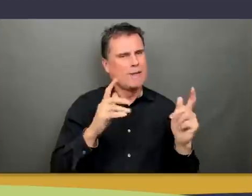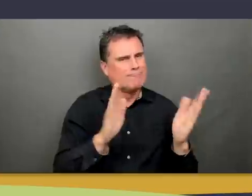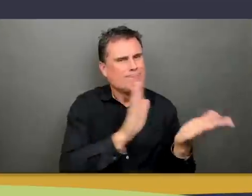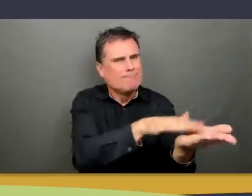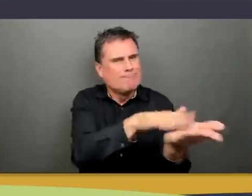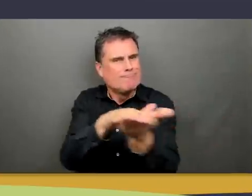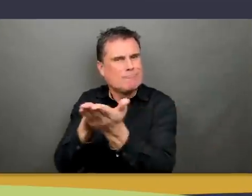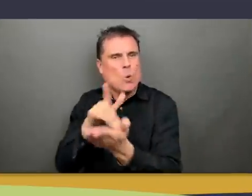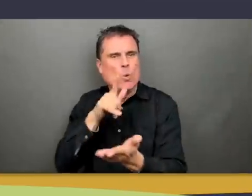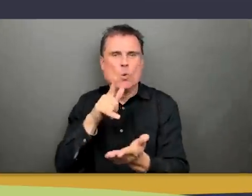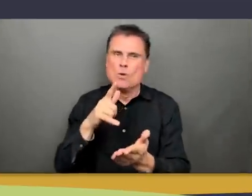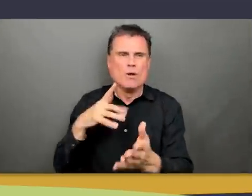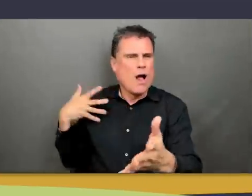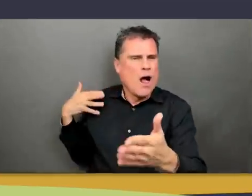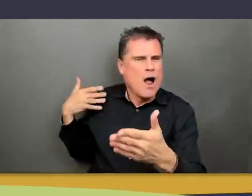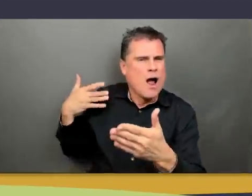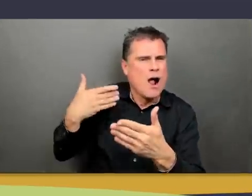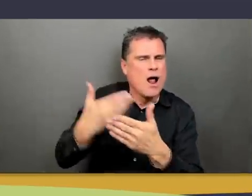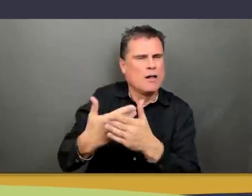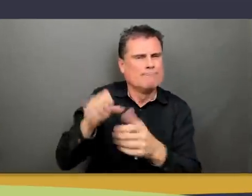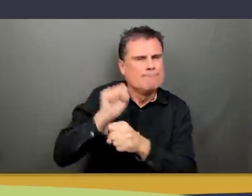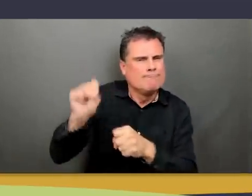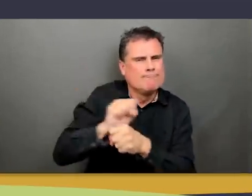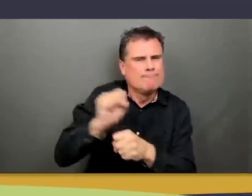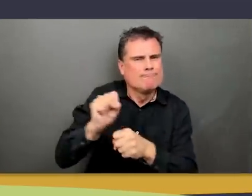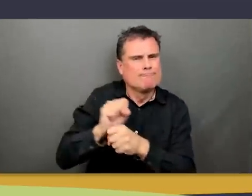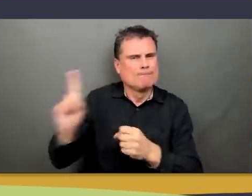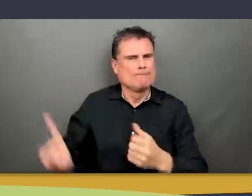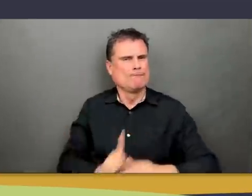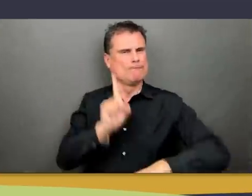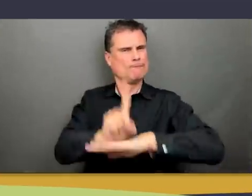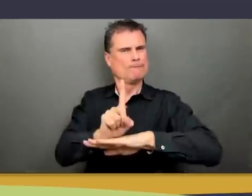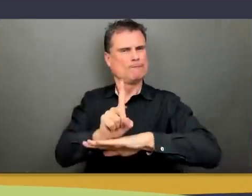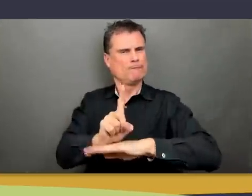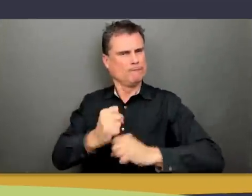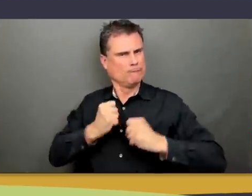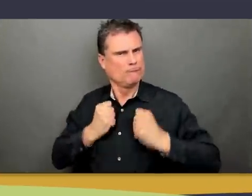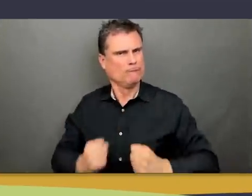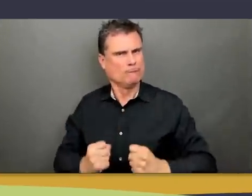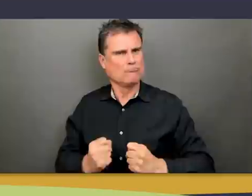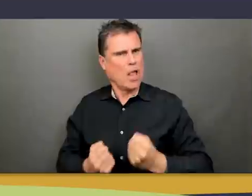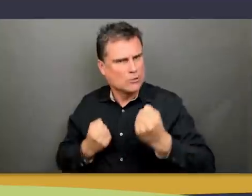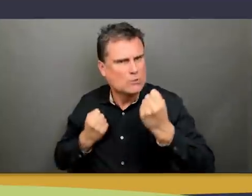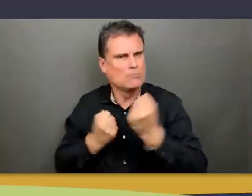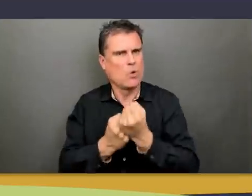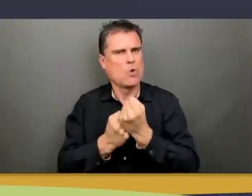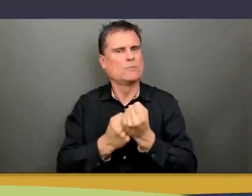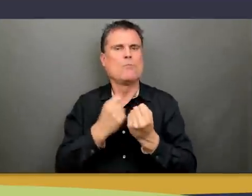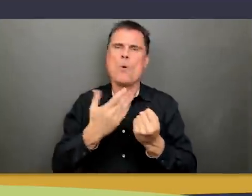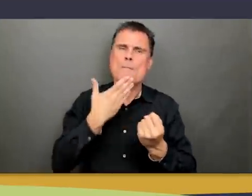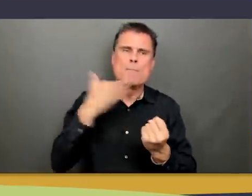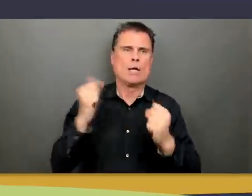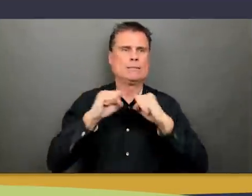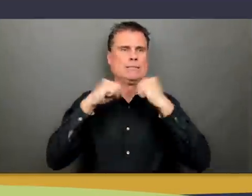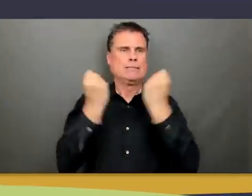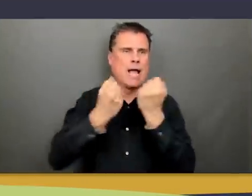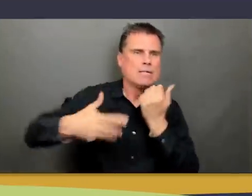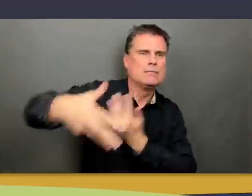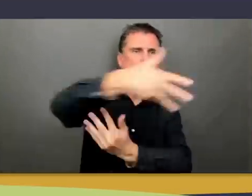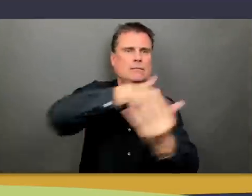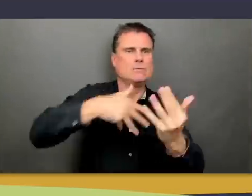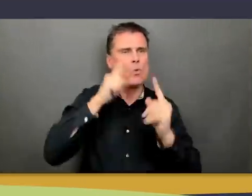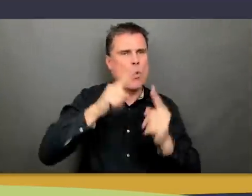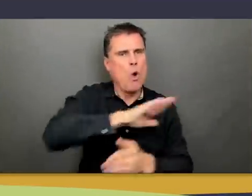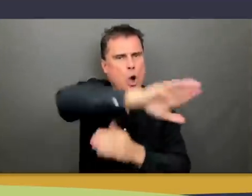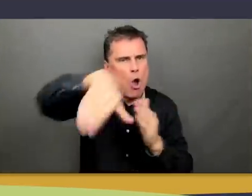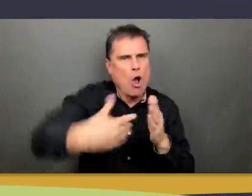inclusion here in British Columbia. All of the nominees, all of the people that are here this evening have one common purpose, and that is to realize the